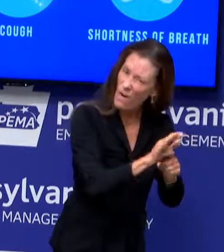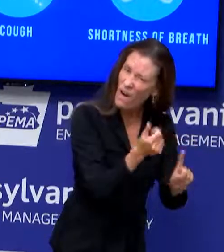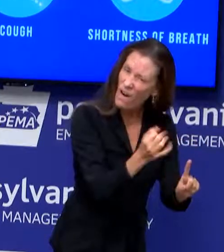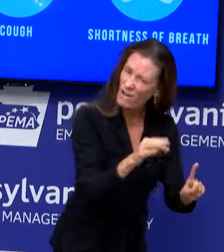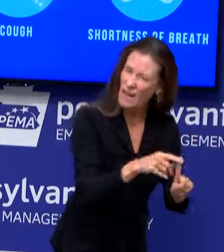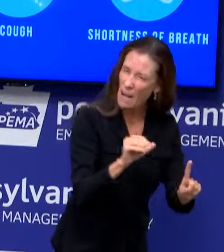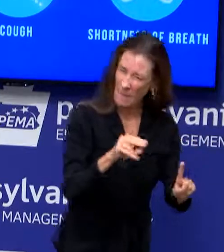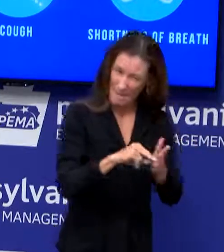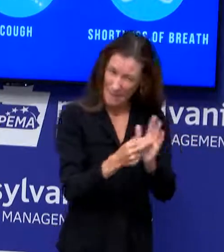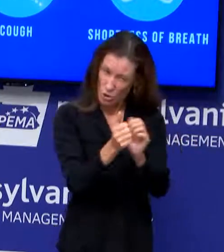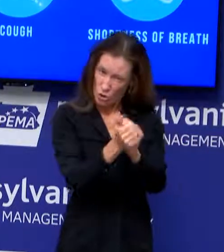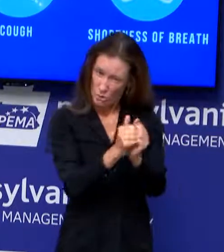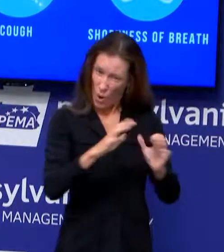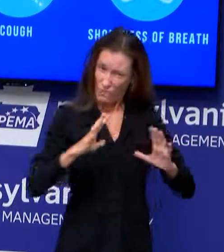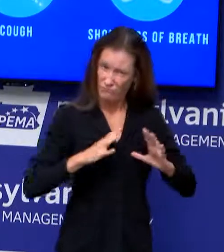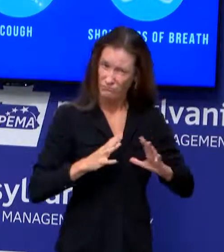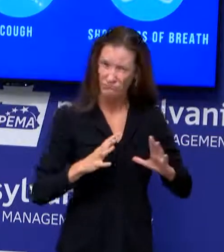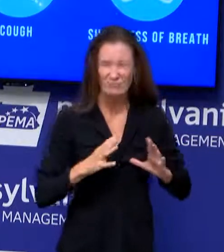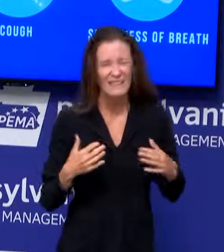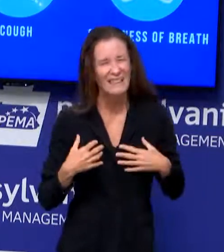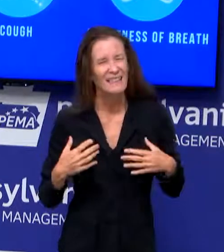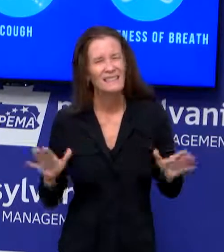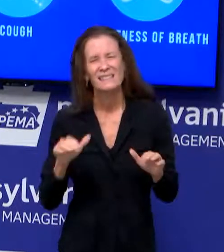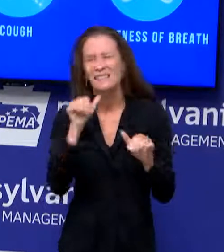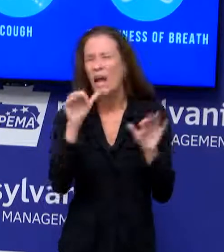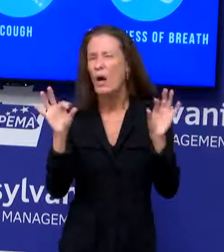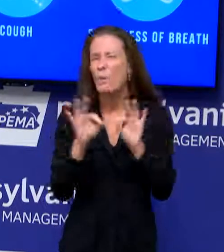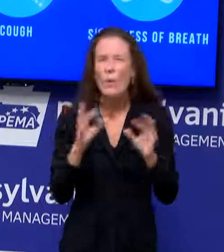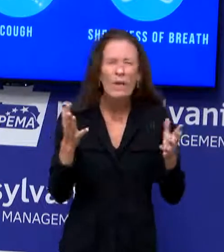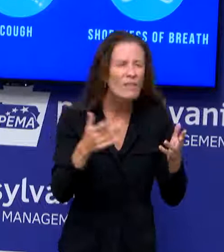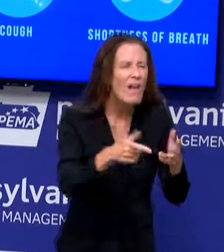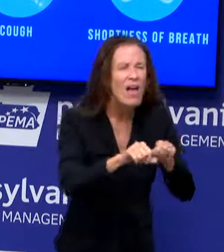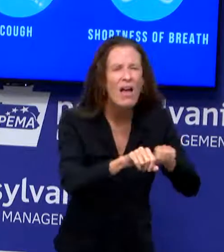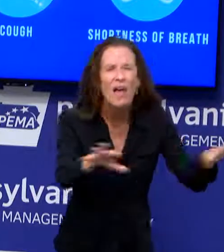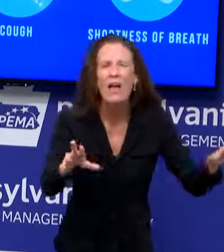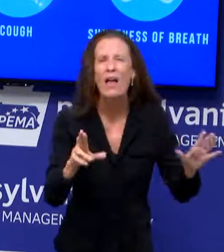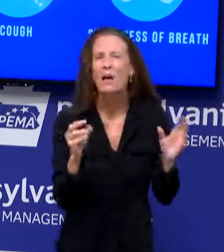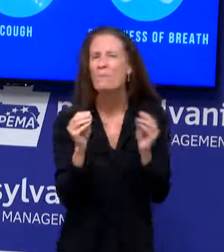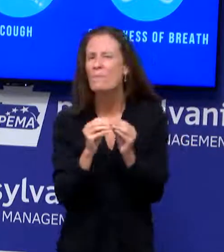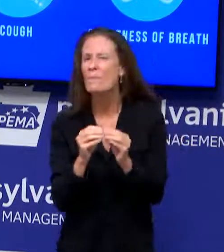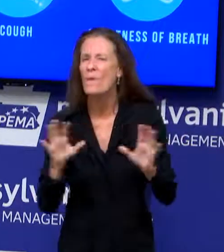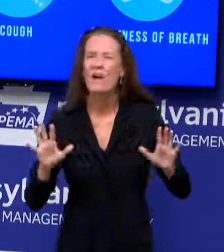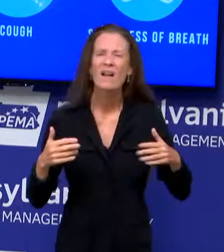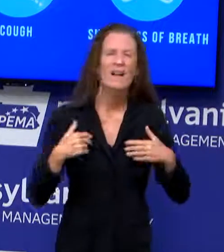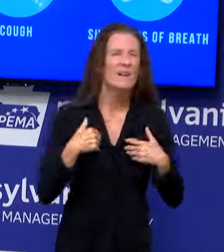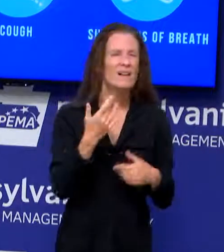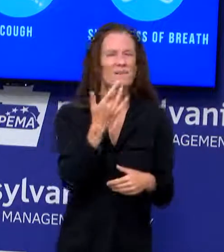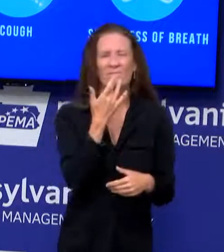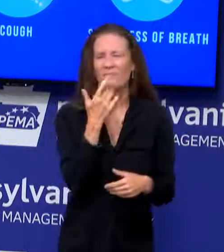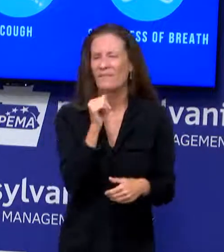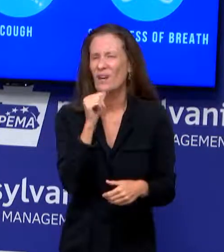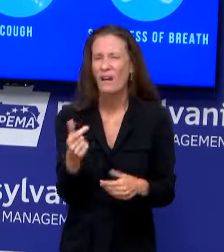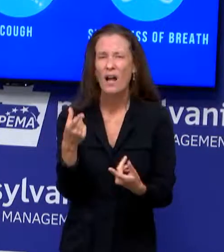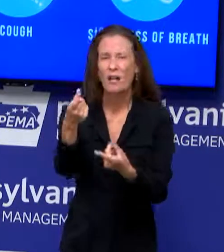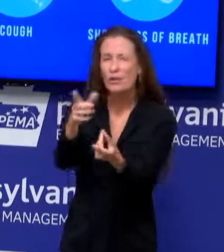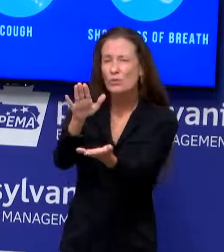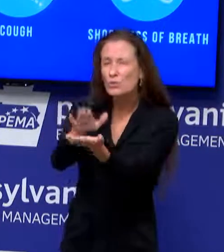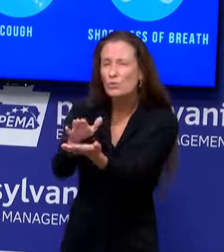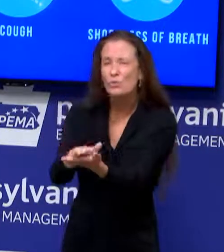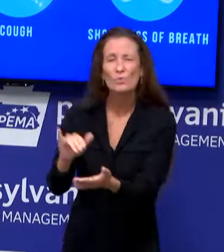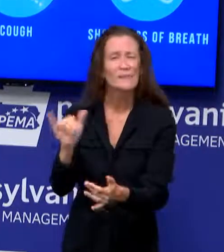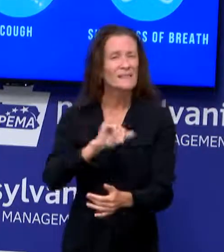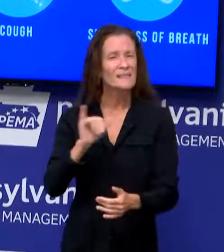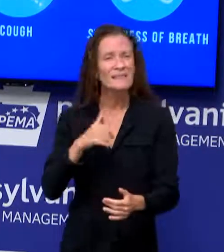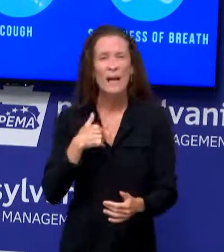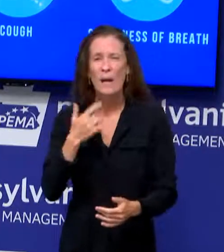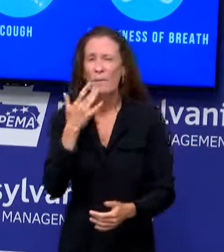for our children. The other factor is, of course, that it's not just within a school district or within a county. If you're going to